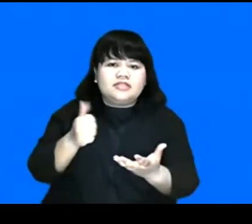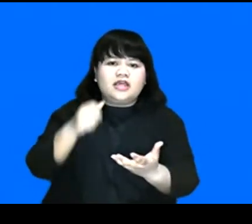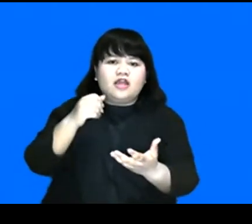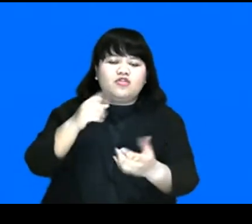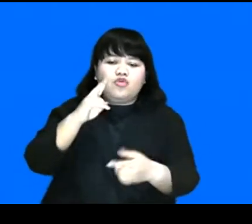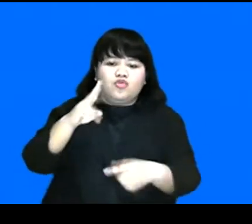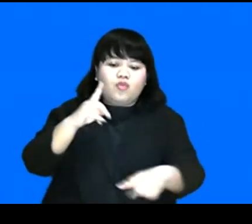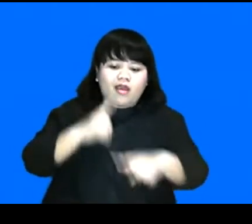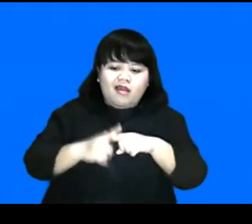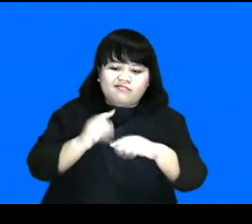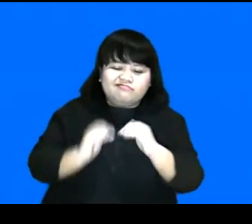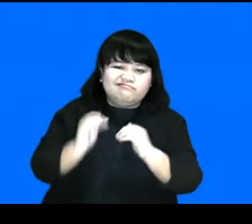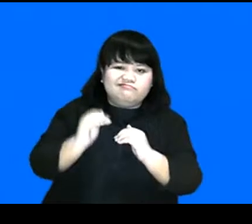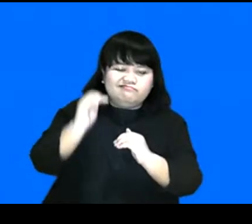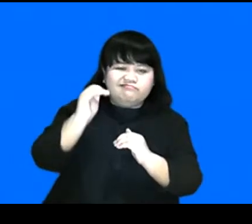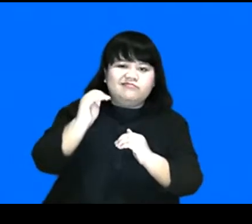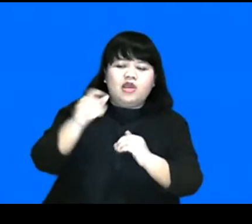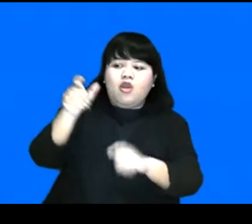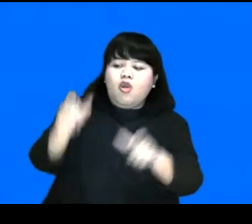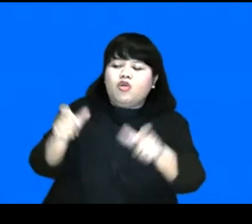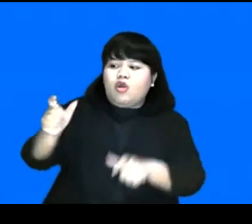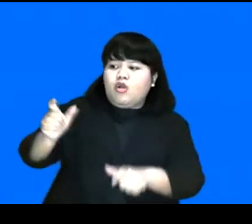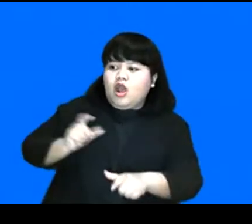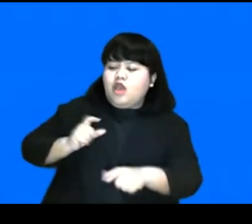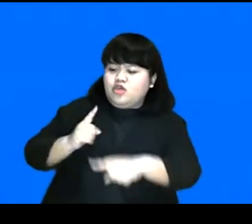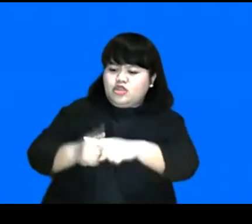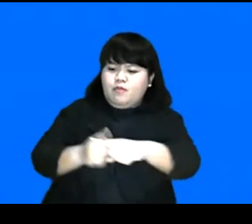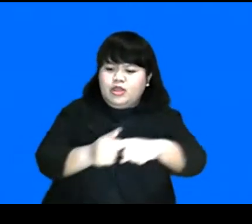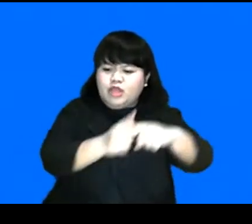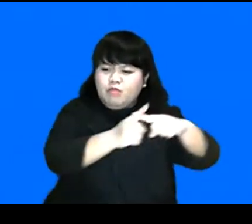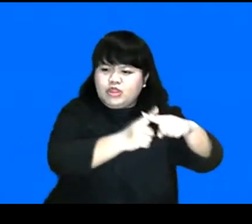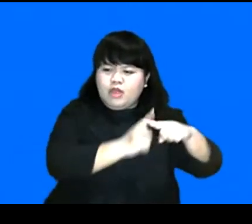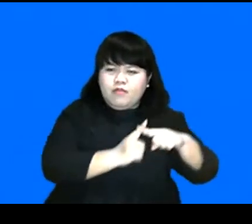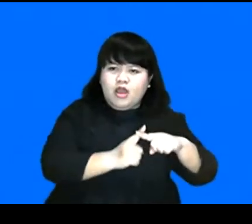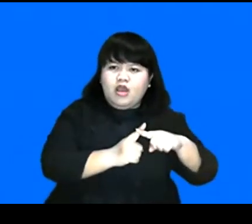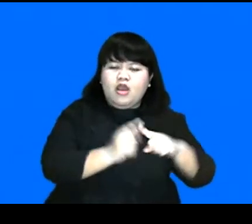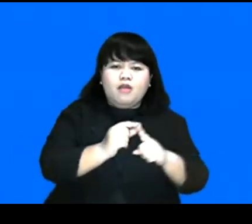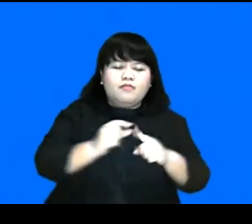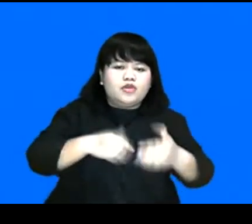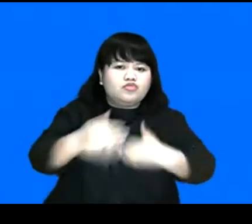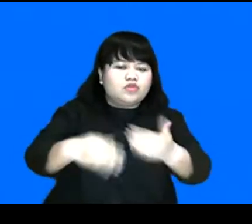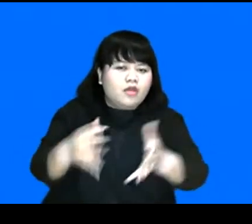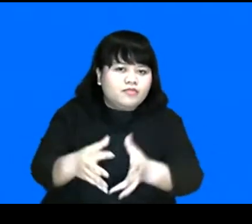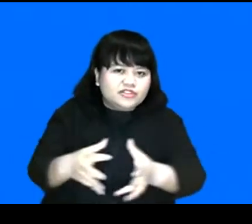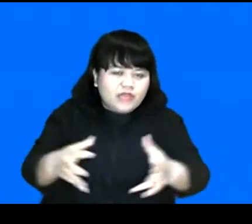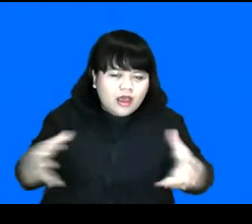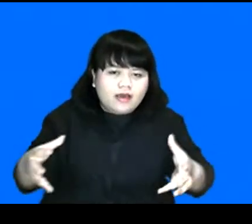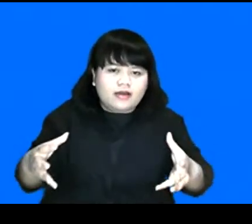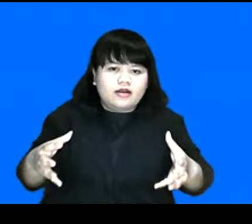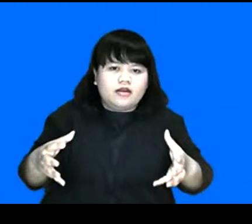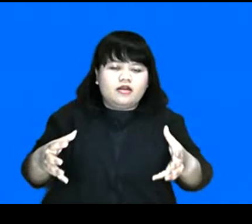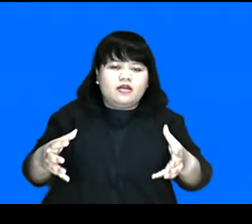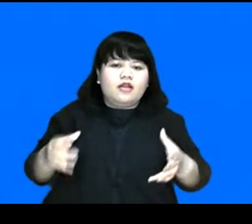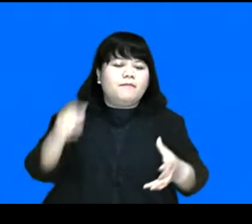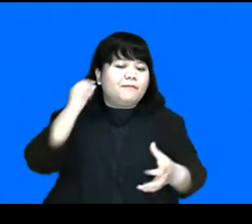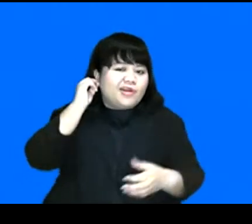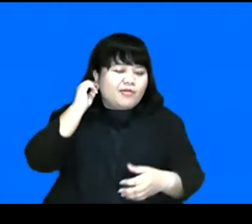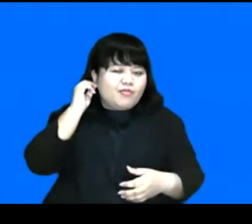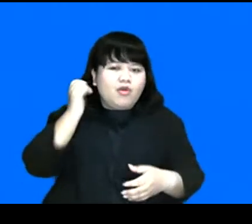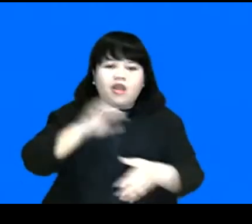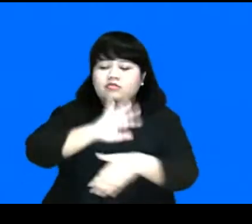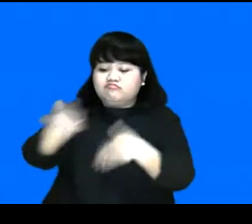rich, with the big corporates, and not with its people, with its women? Okay, so there's